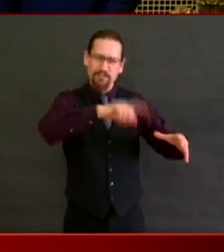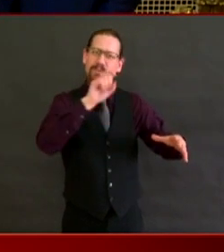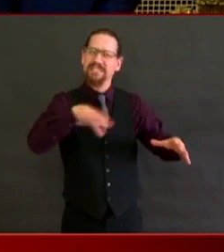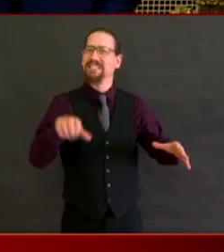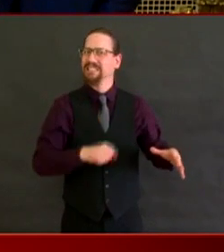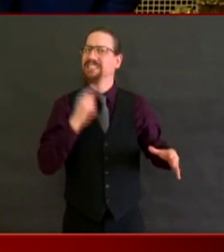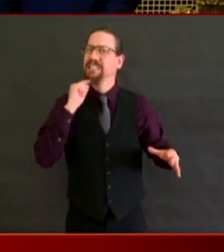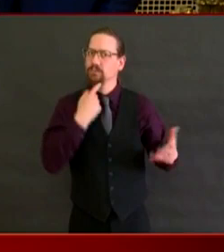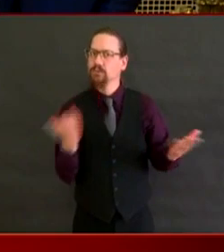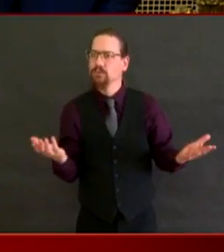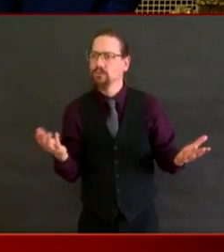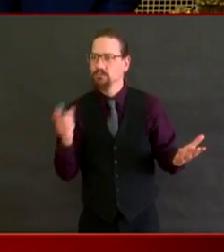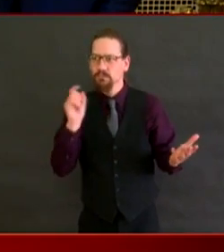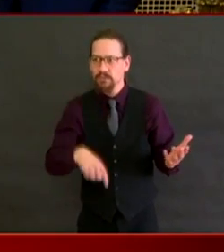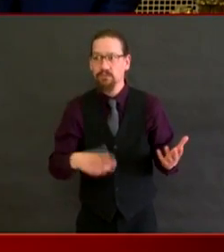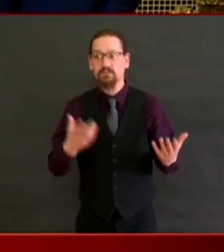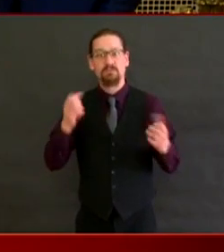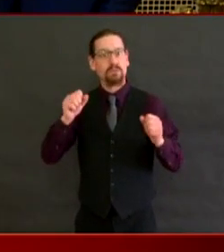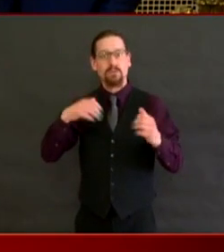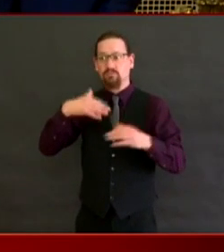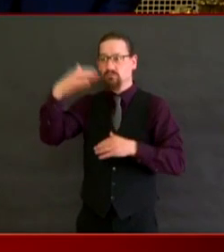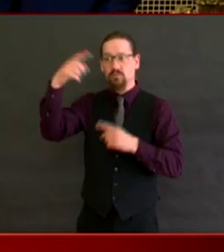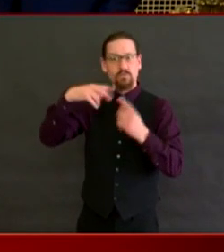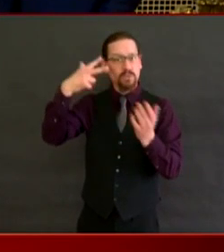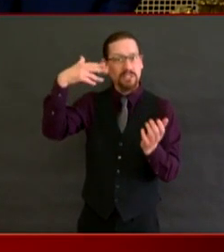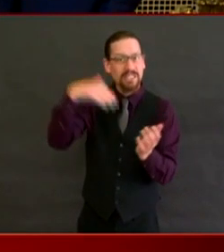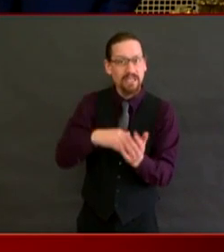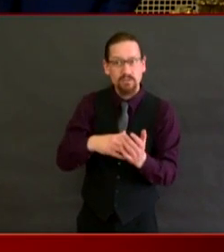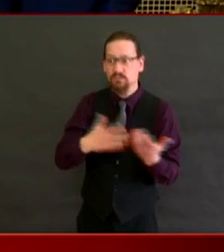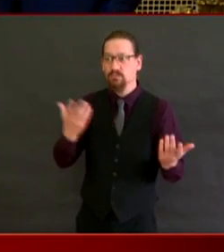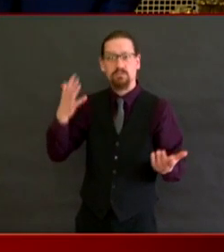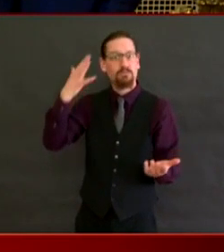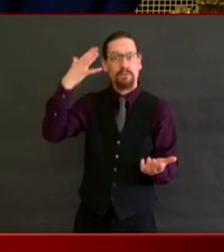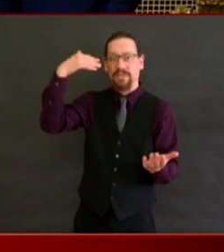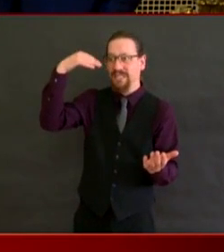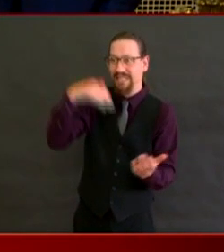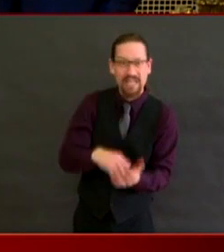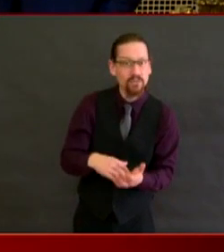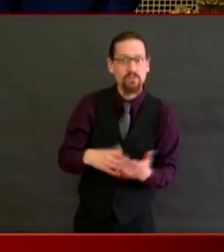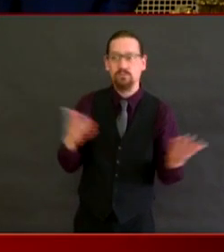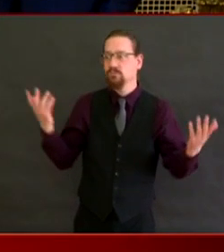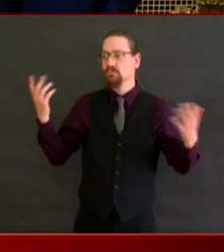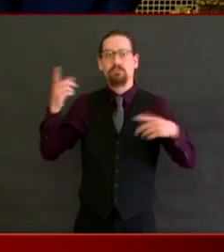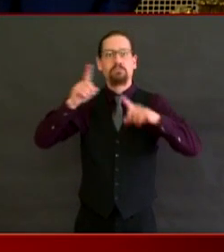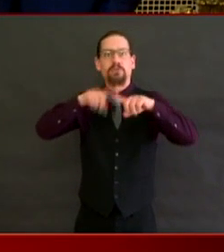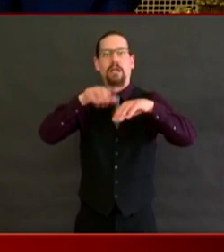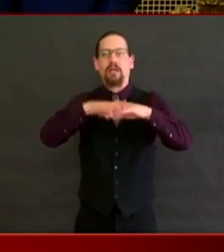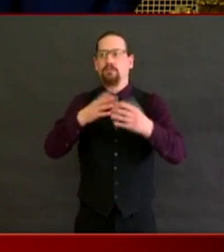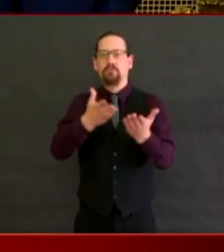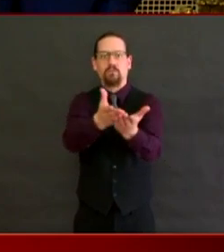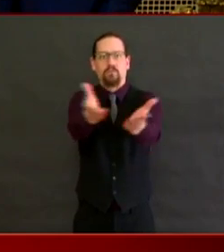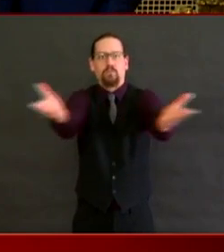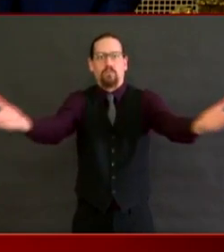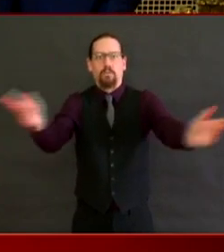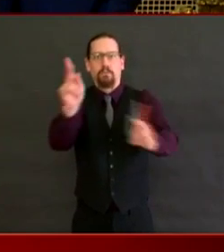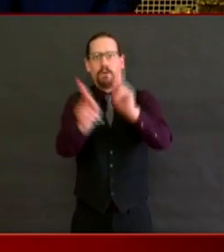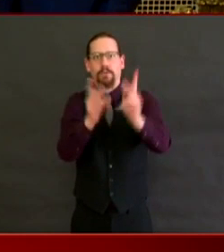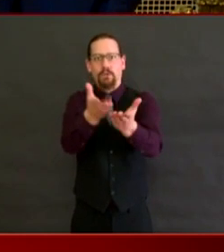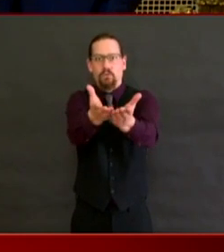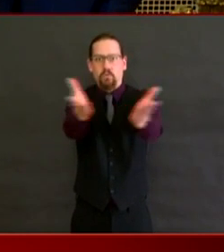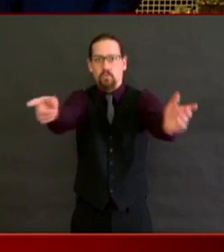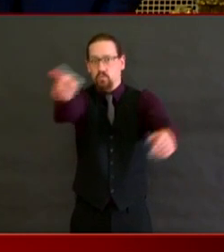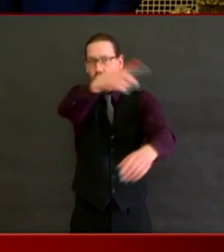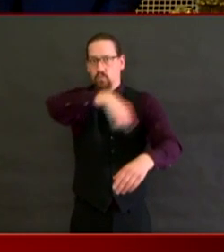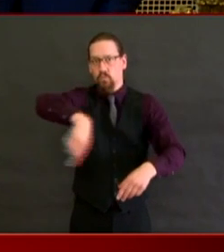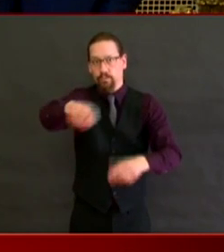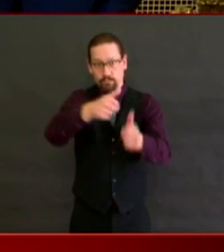3,000, 4,000, 5,000, 6,000, depends on whether the people of Rhode Island continue